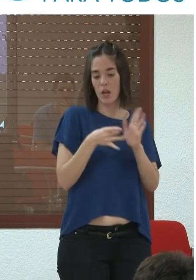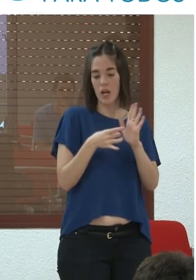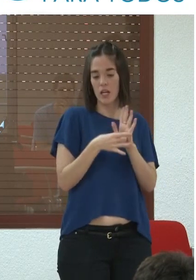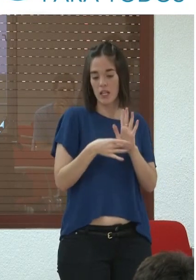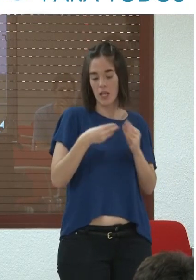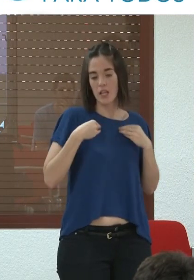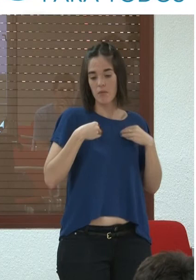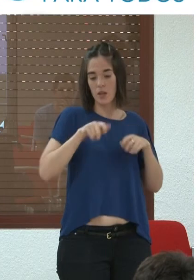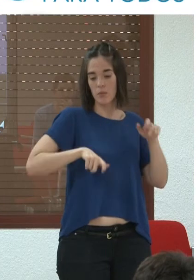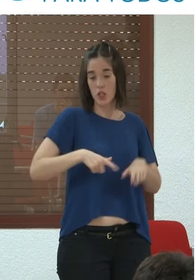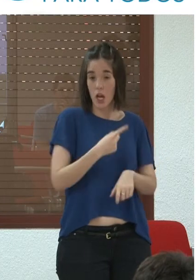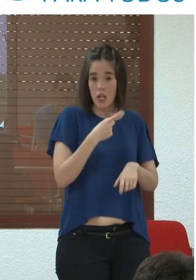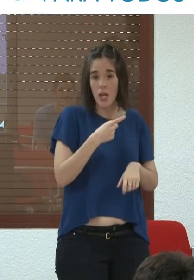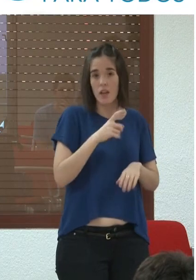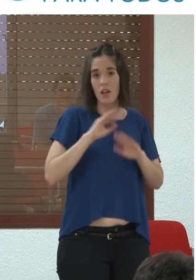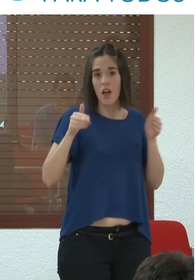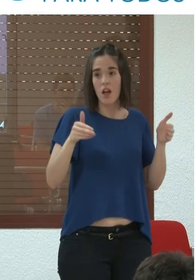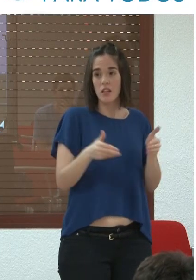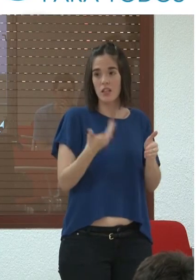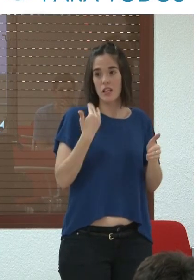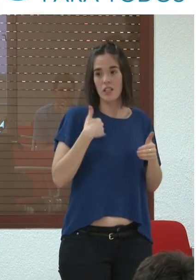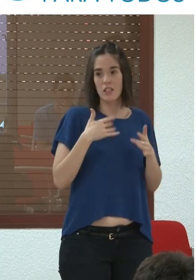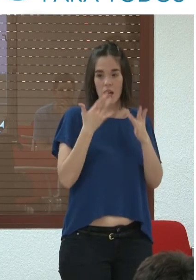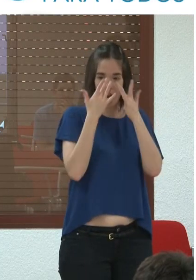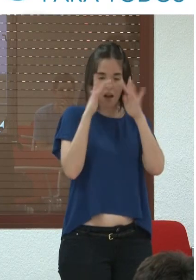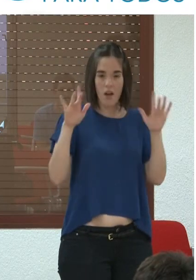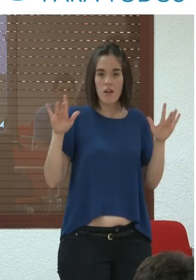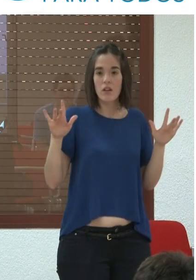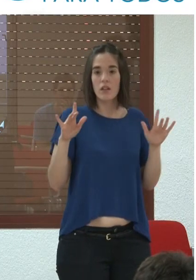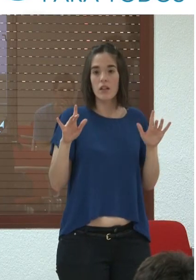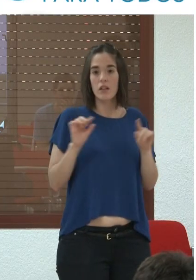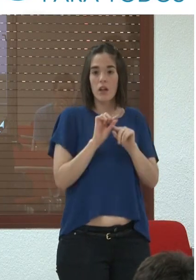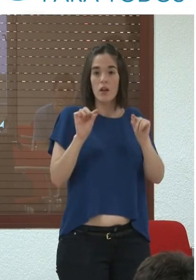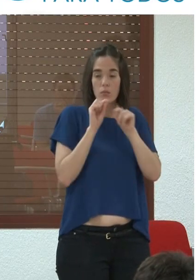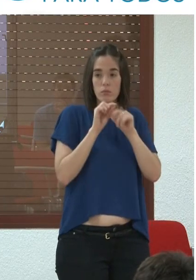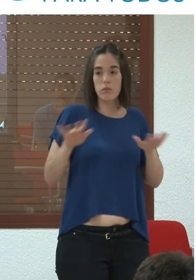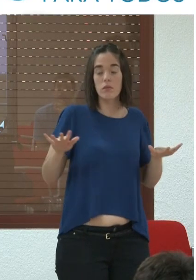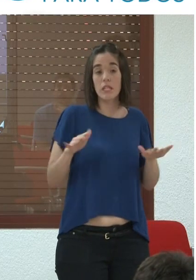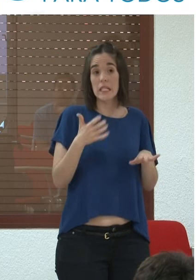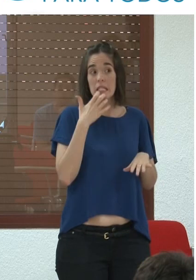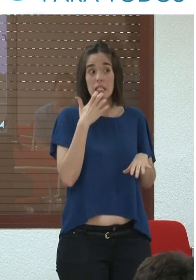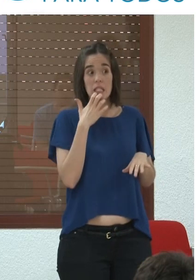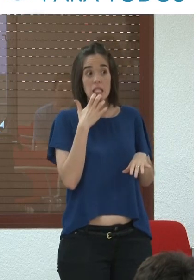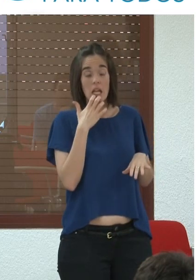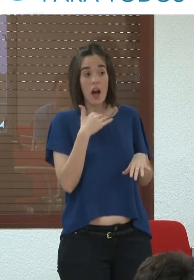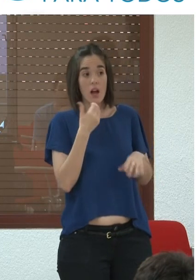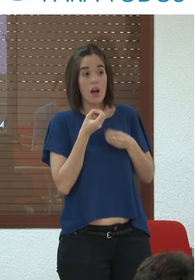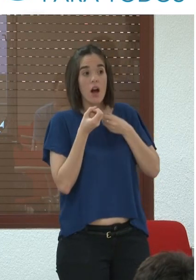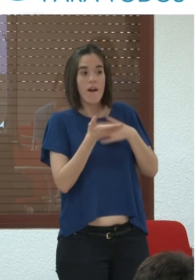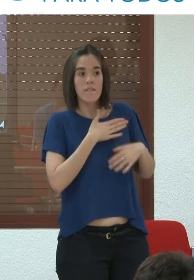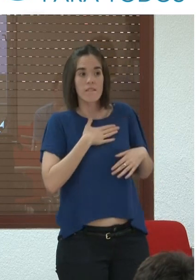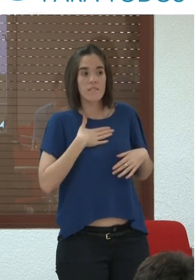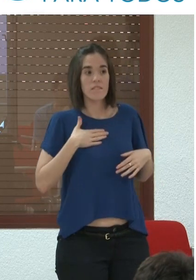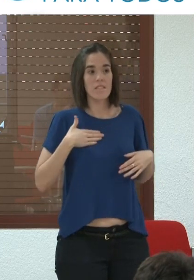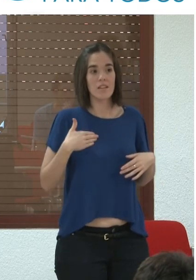of life of people who really need it. And let's hope that we continue on with this type